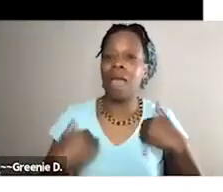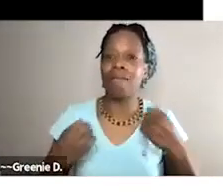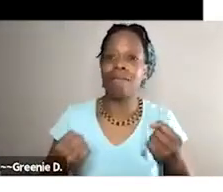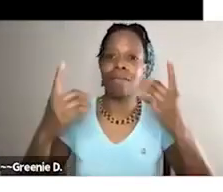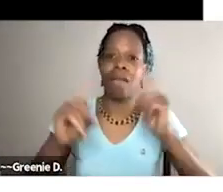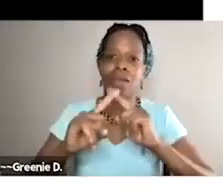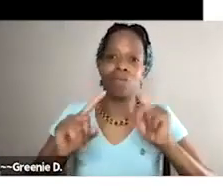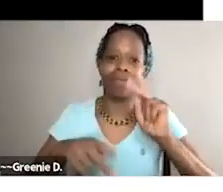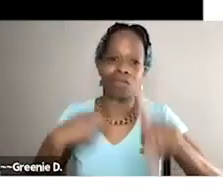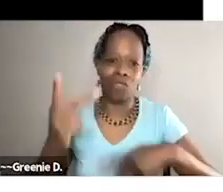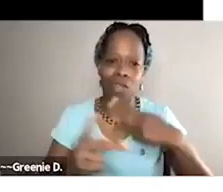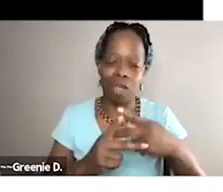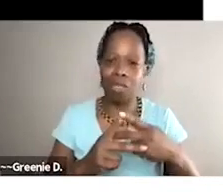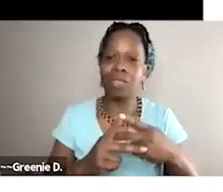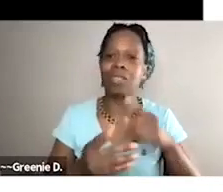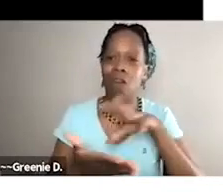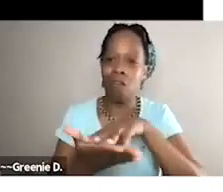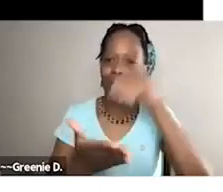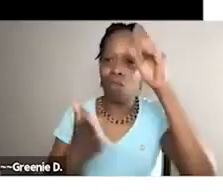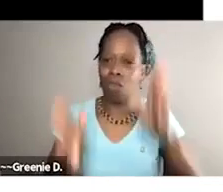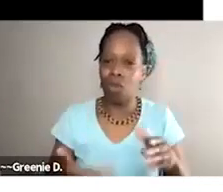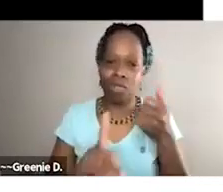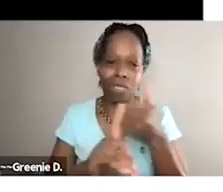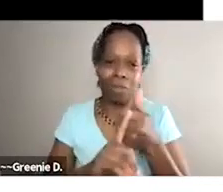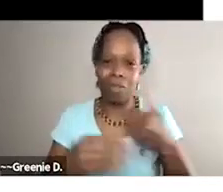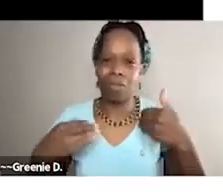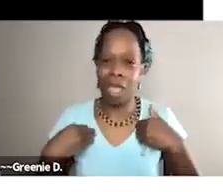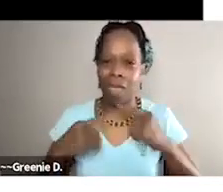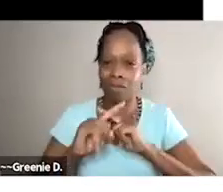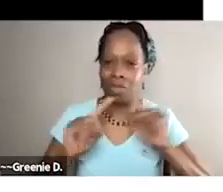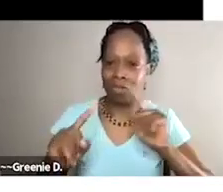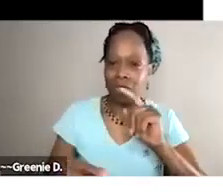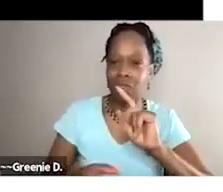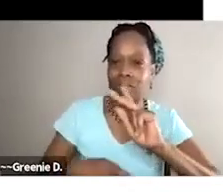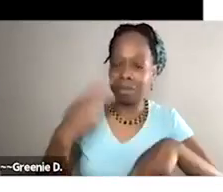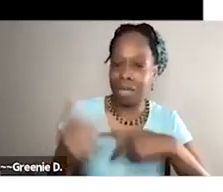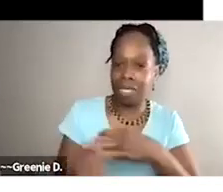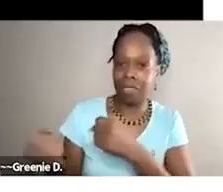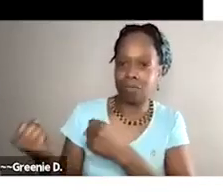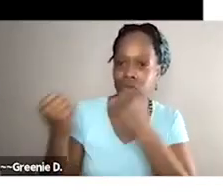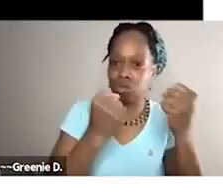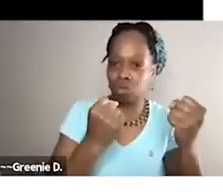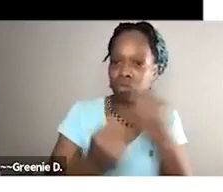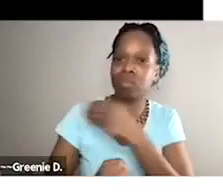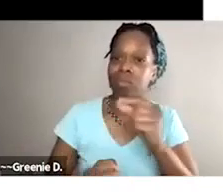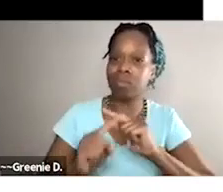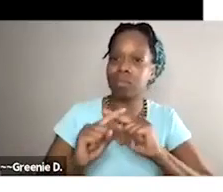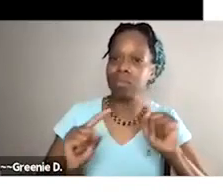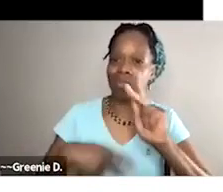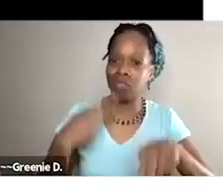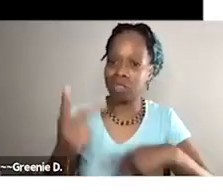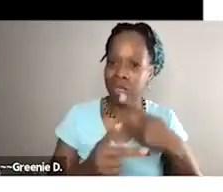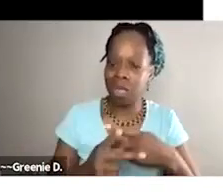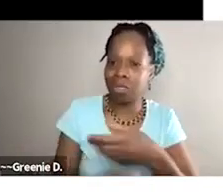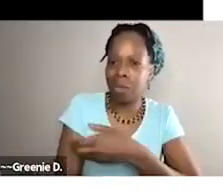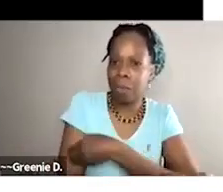inclusion gives students a way to talk about, not just talk about, but experience how